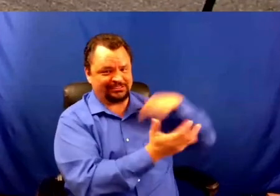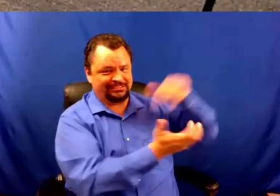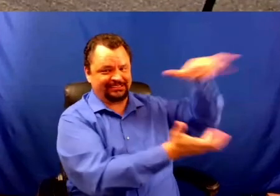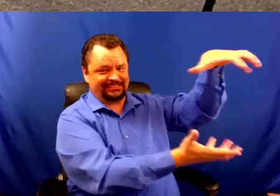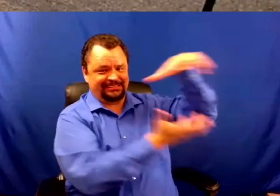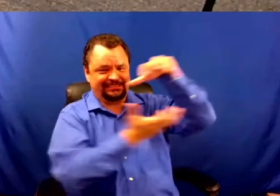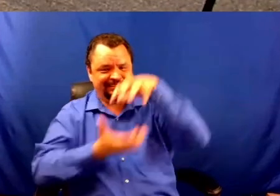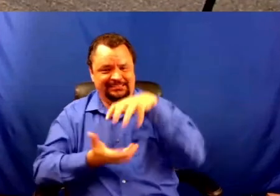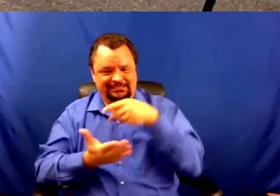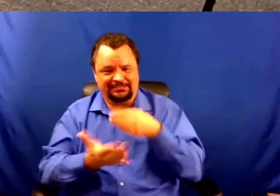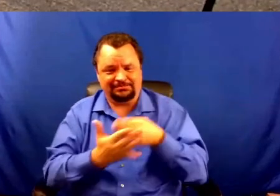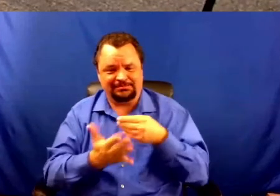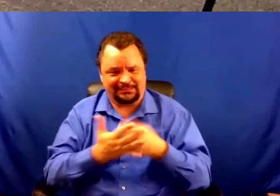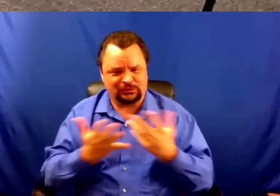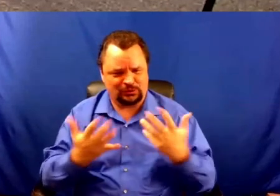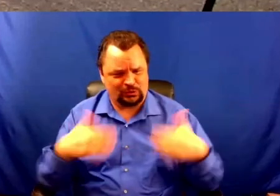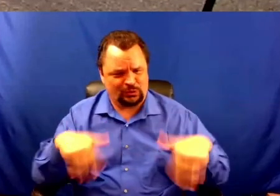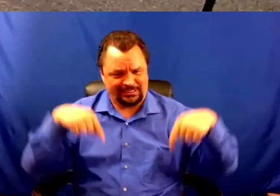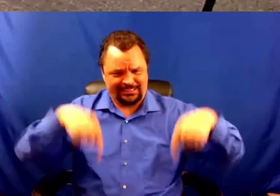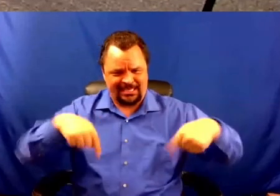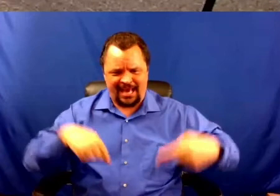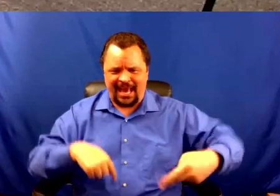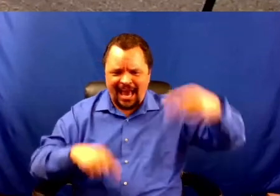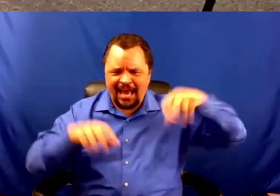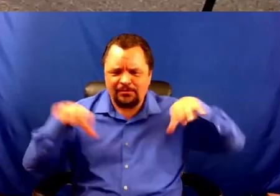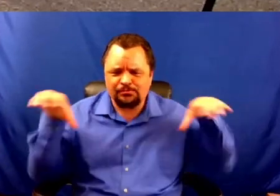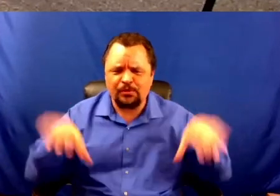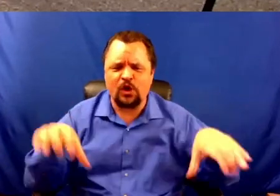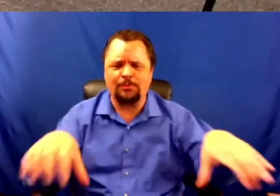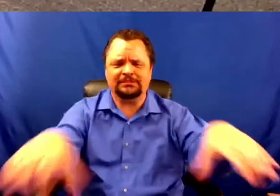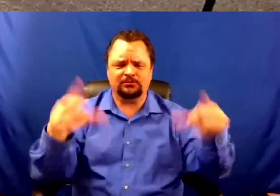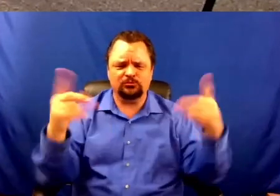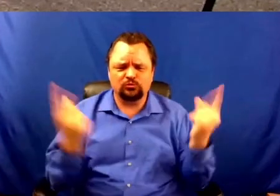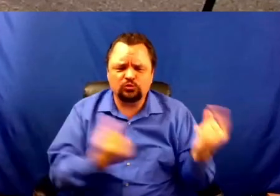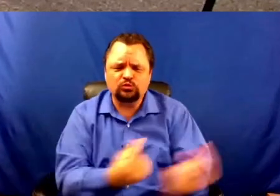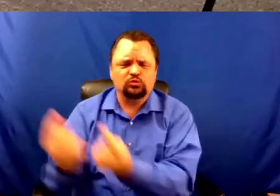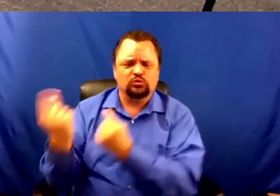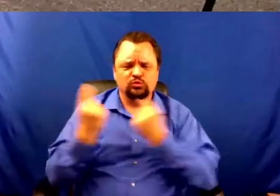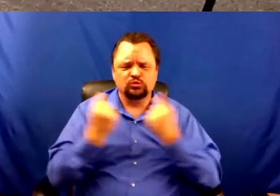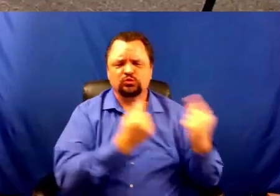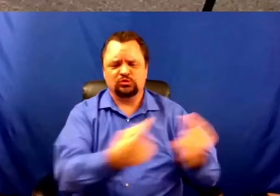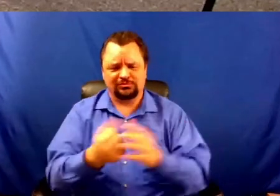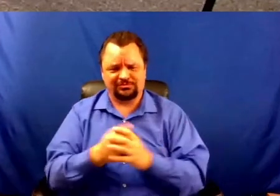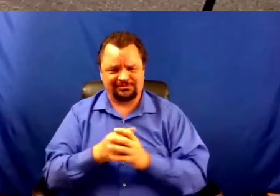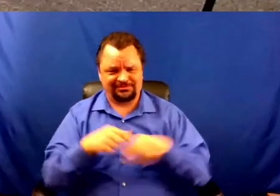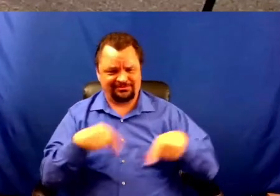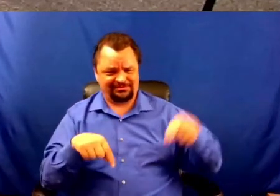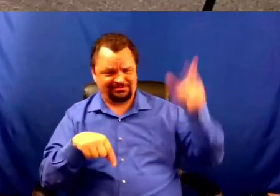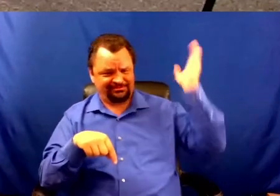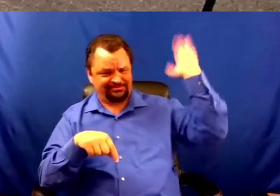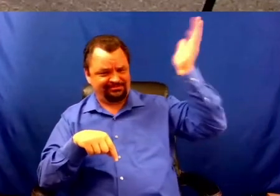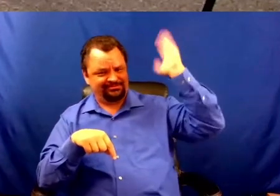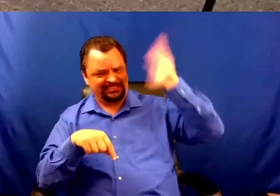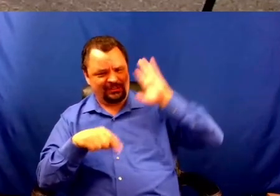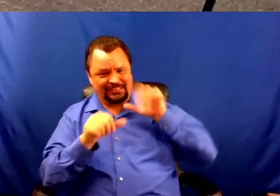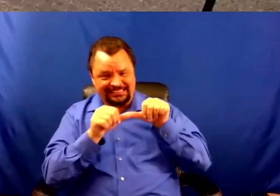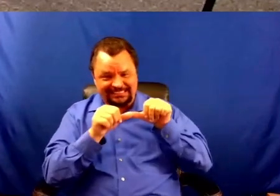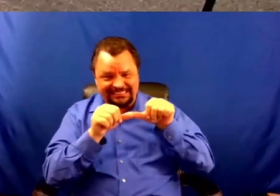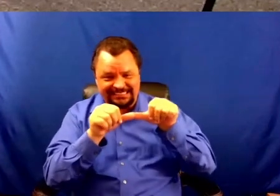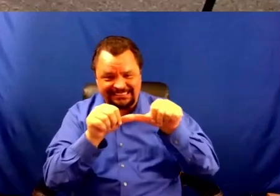high performing agency. I spoke last time about this is unsustainable. I mean